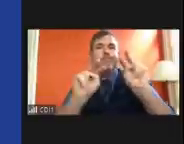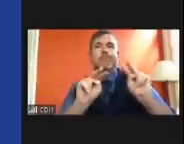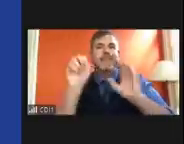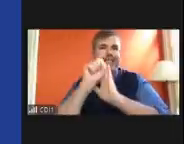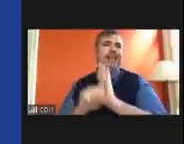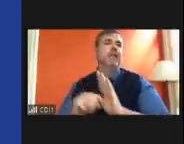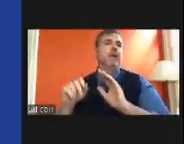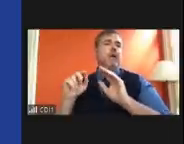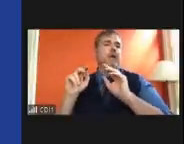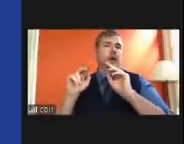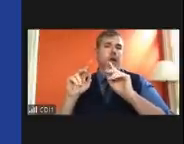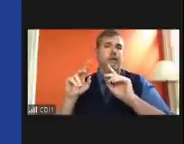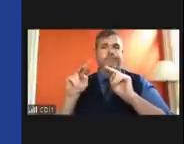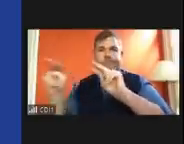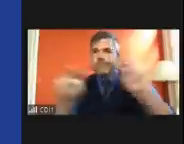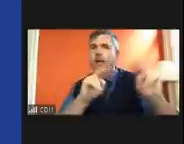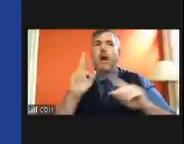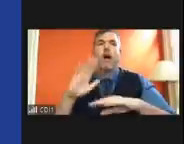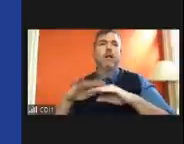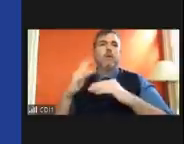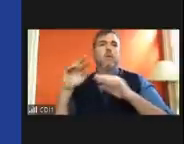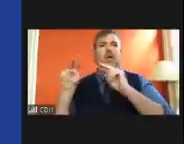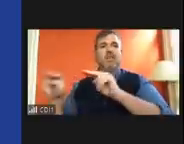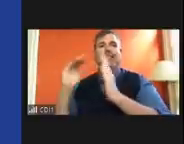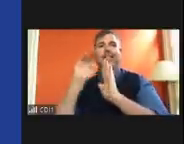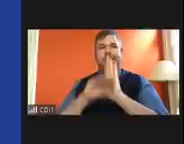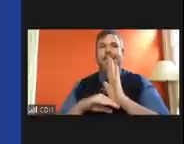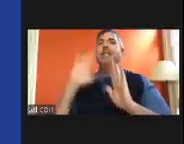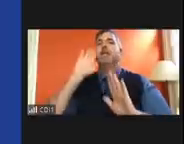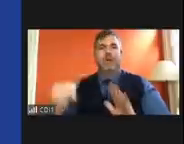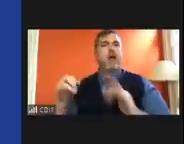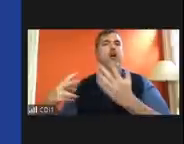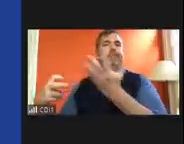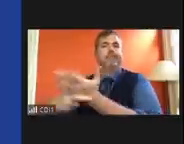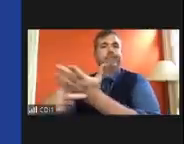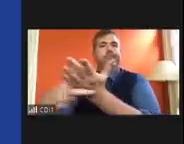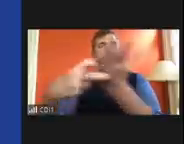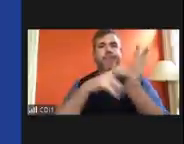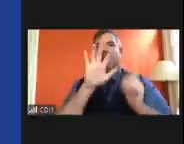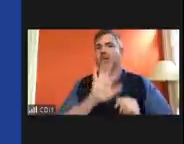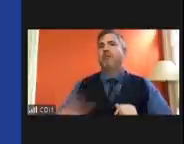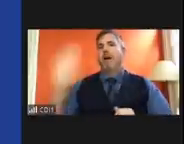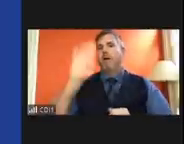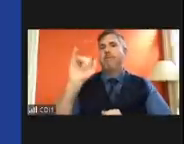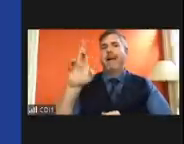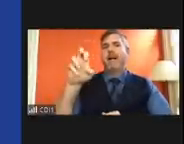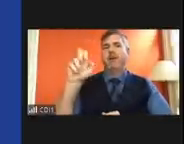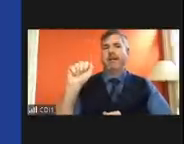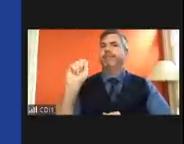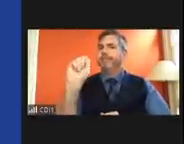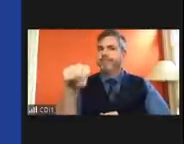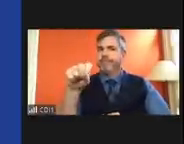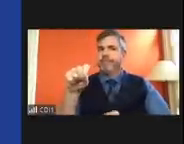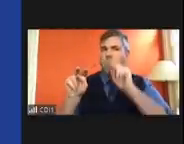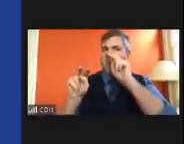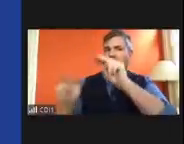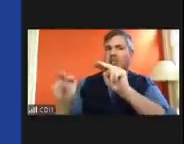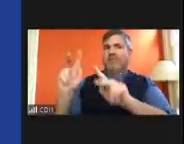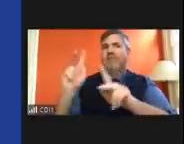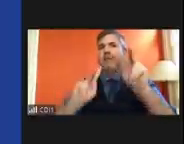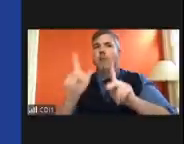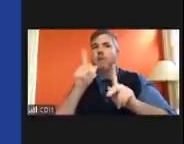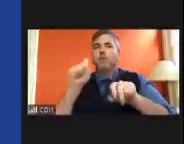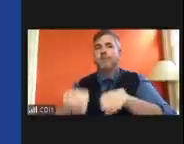Area. I'm not certain about the enforcement here in Marin yet, but they are watching for enforcement violations around the state.